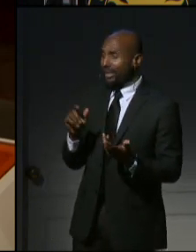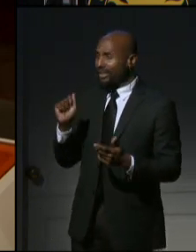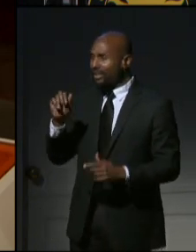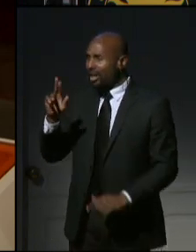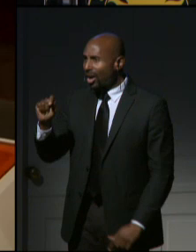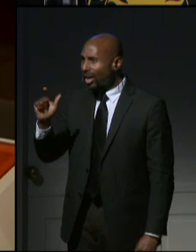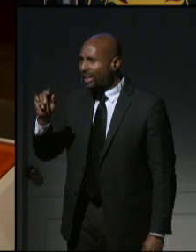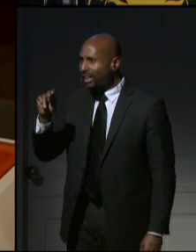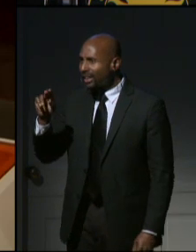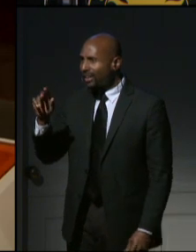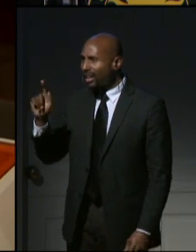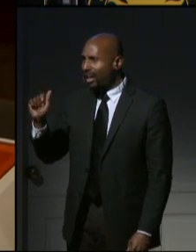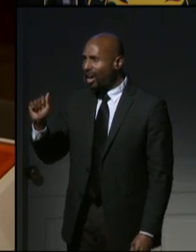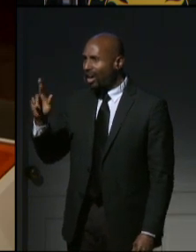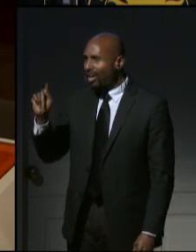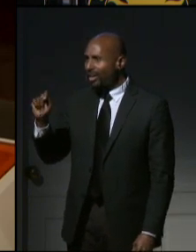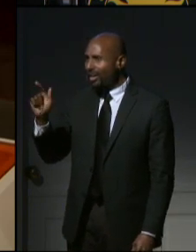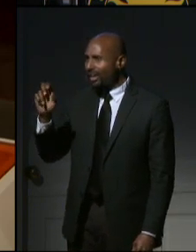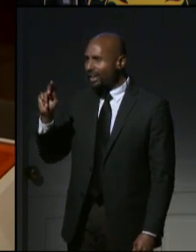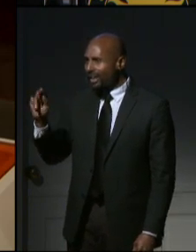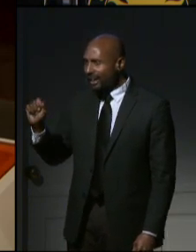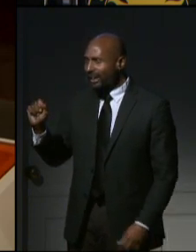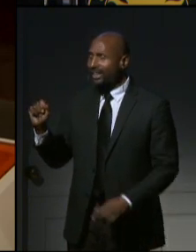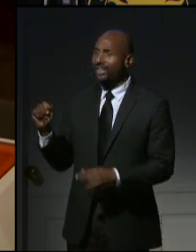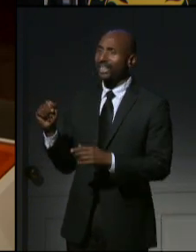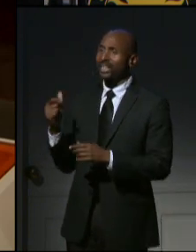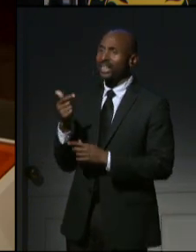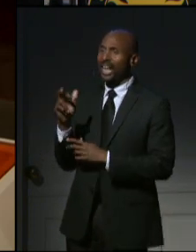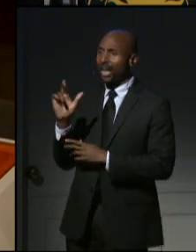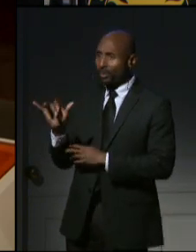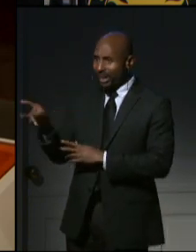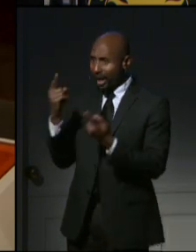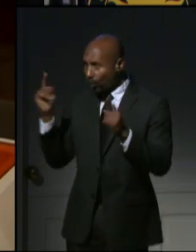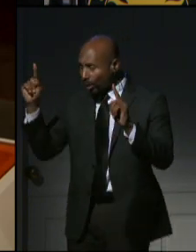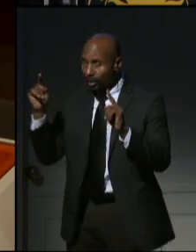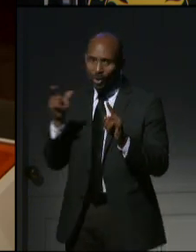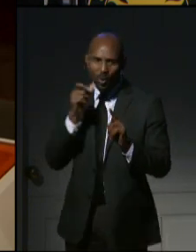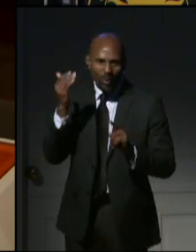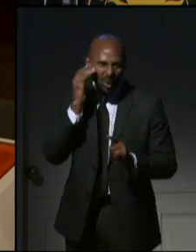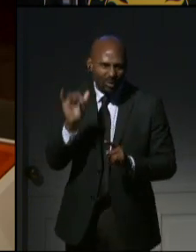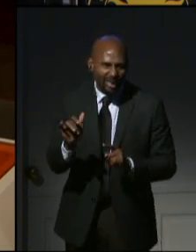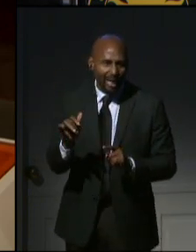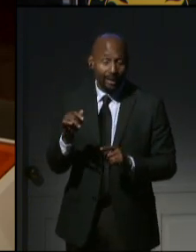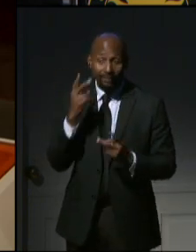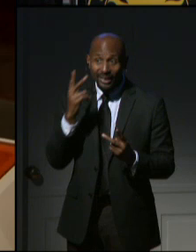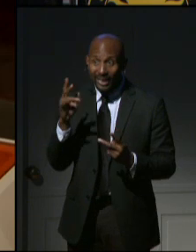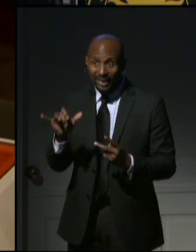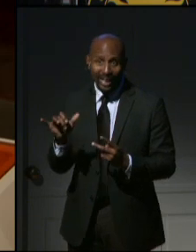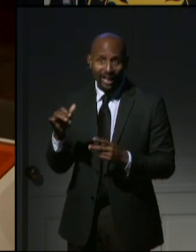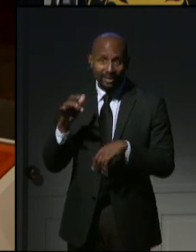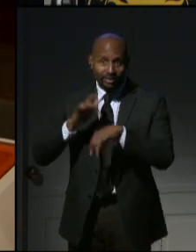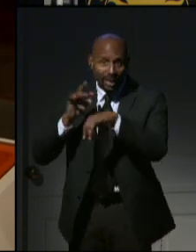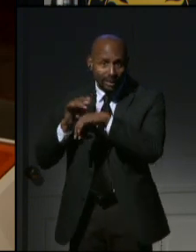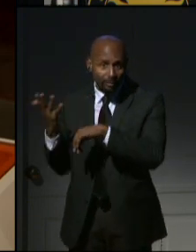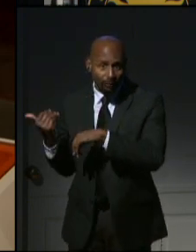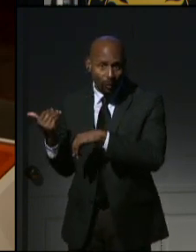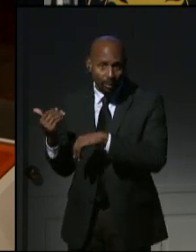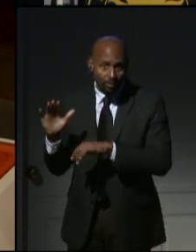my question, first of all, is how many people know what Artland Gallery is, or have seen it, or been there in general? Okay, so